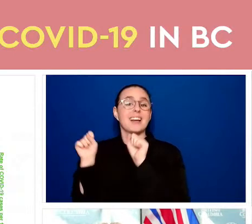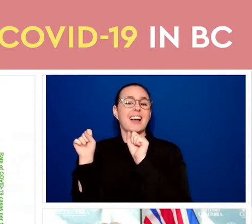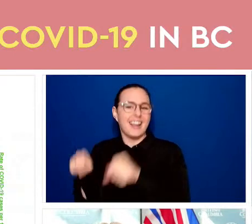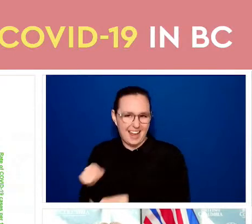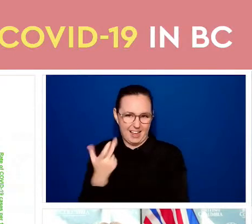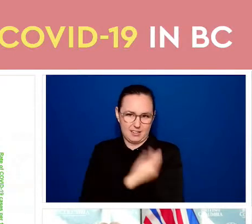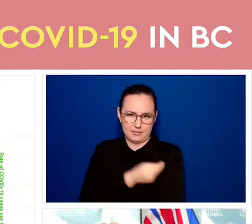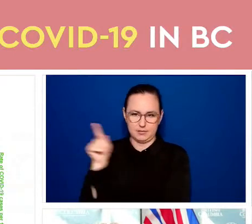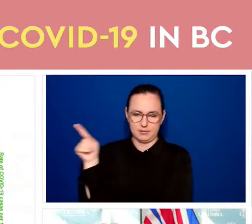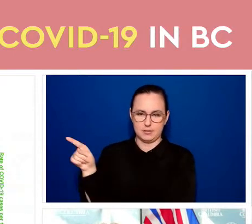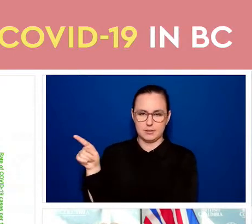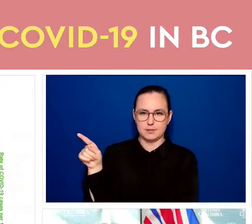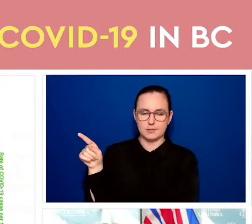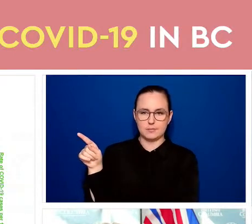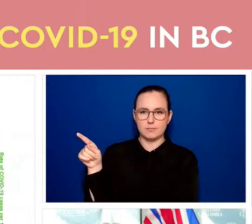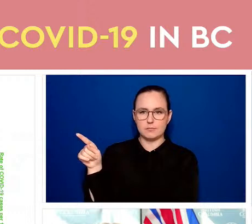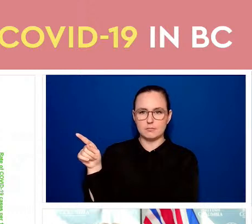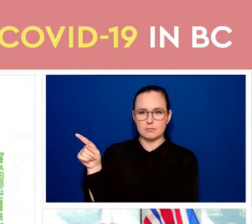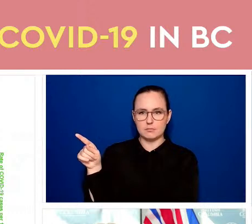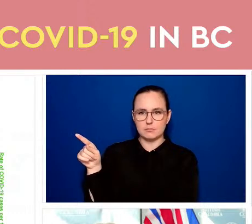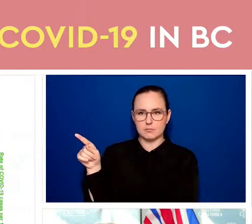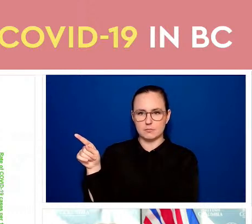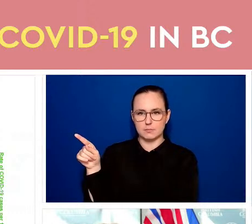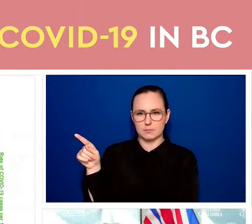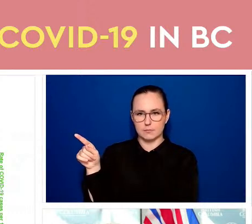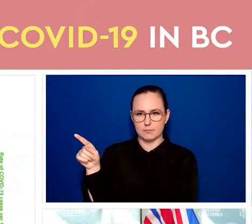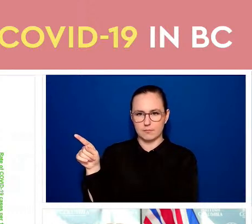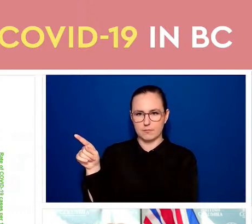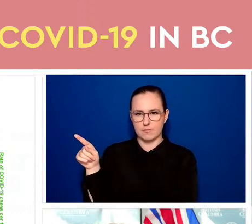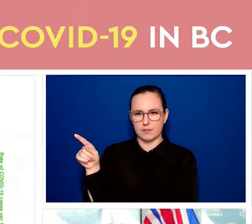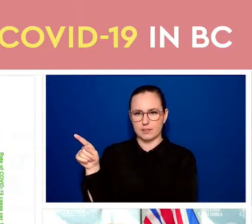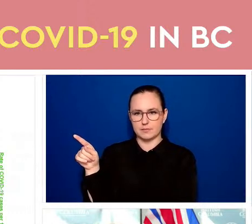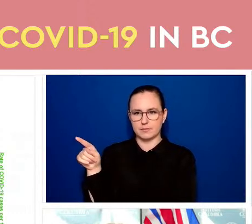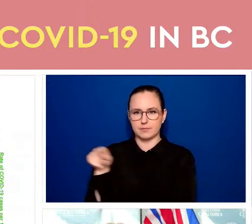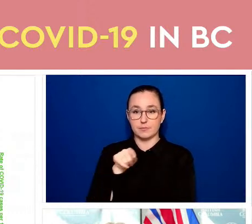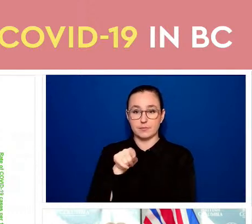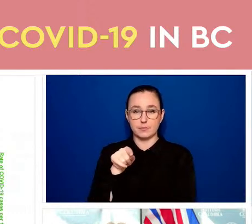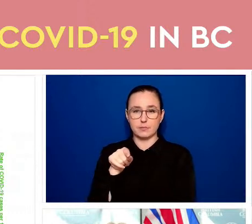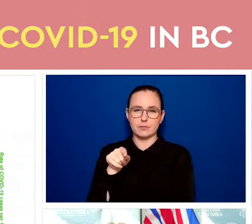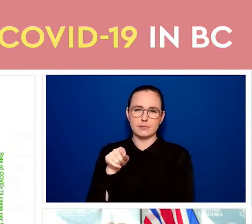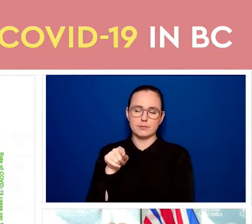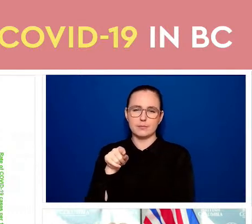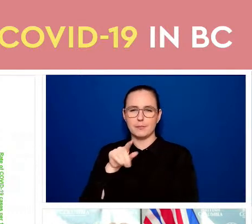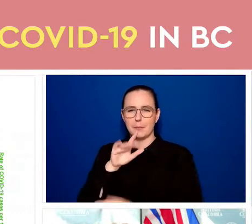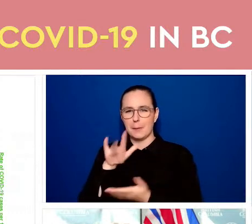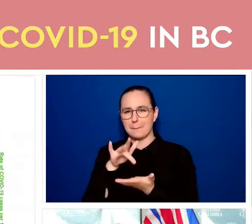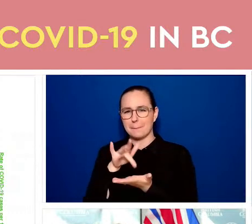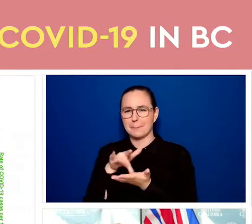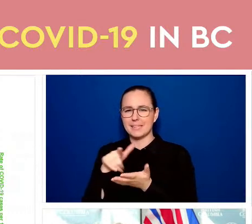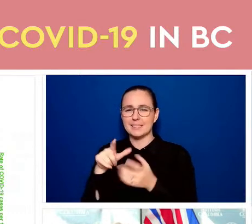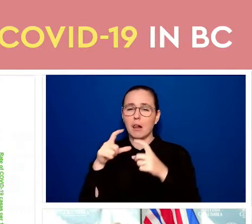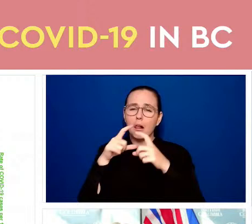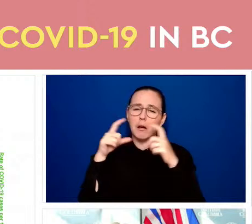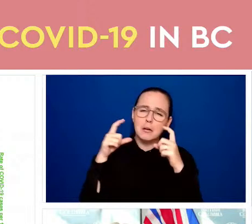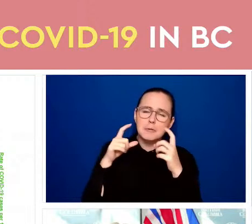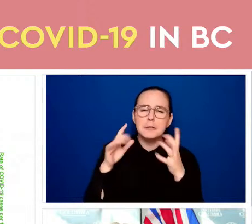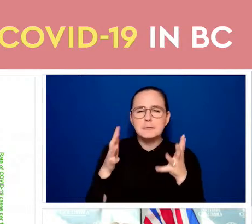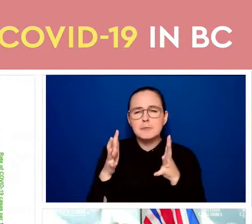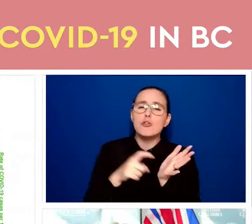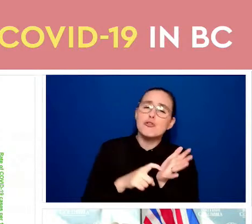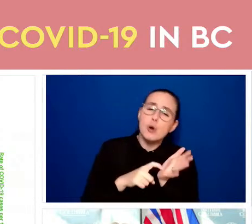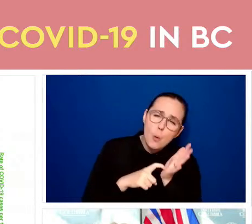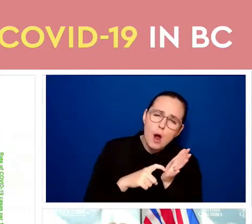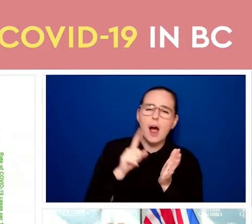vaccination, and then the two groups in the middle where mask mandates are more or less required, but they're not yet eligible